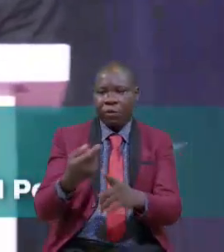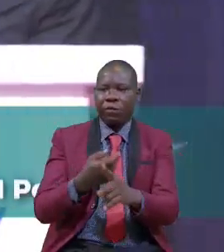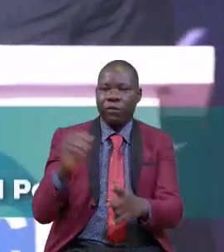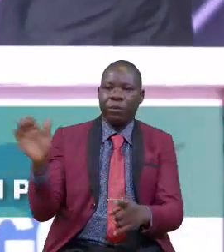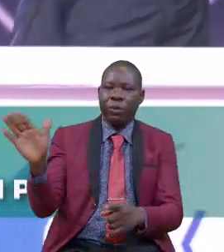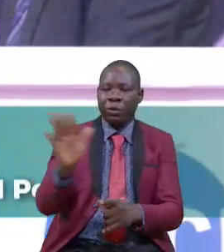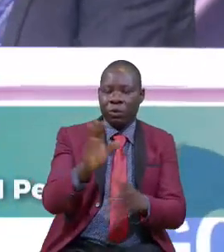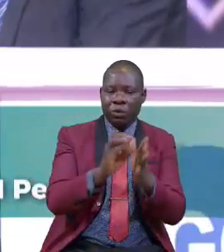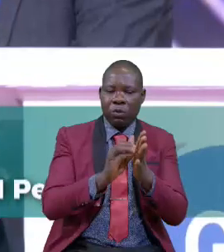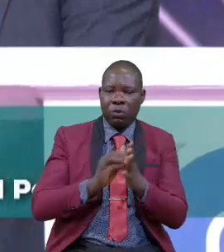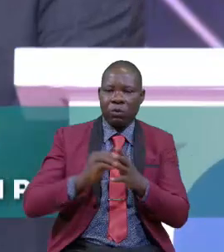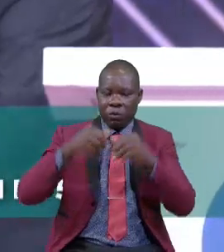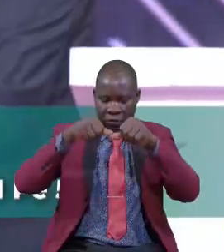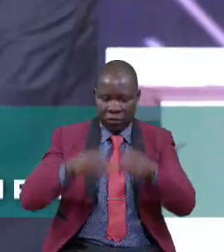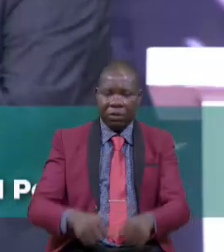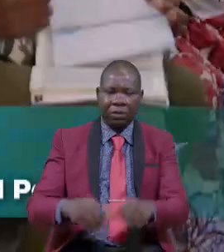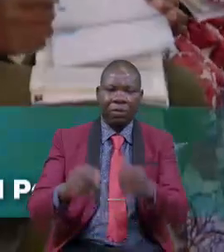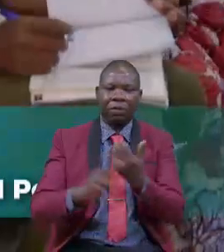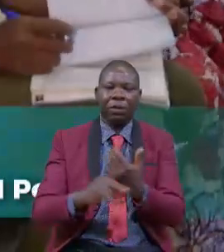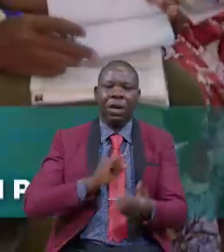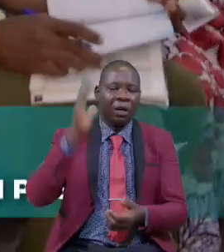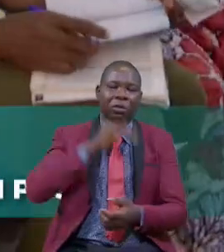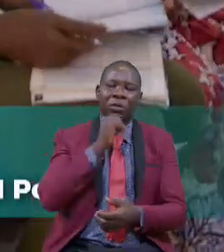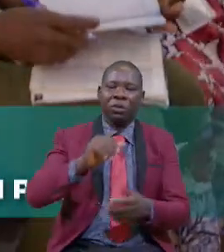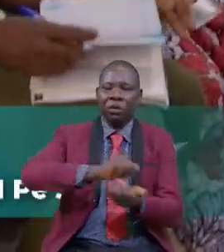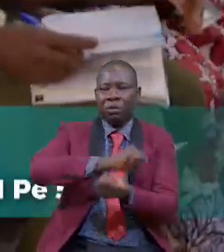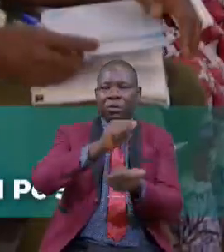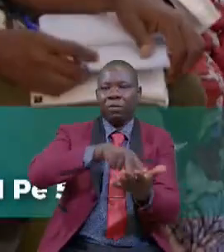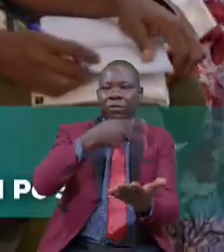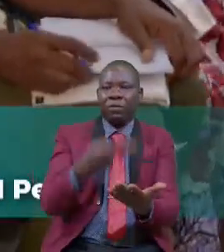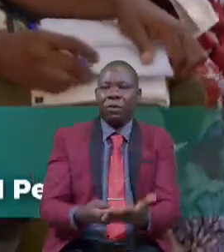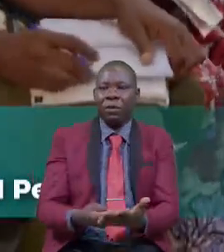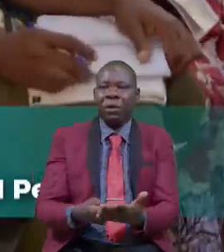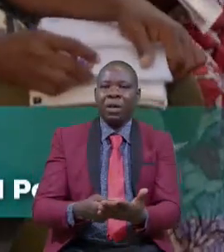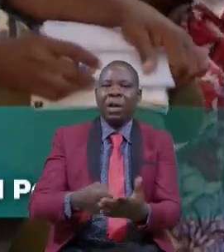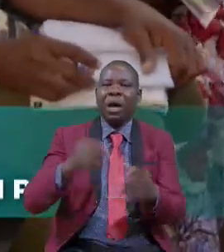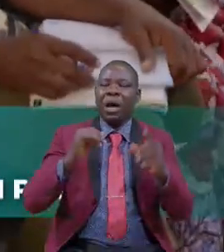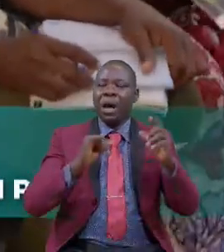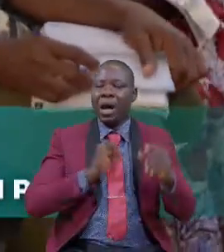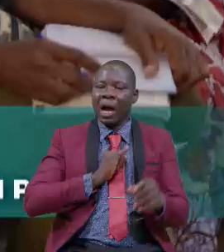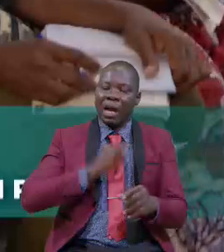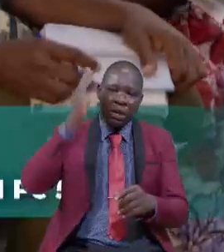steadfastness." I will not fall. I will not fall.